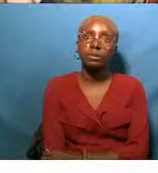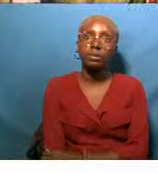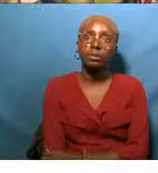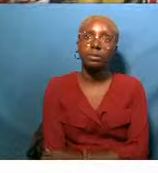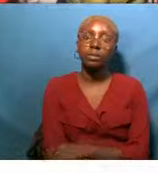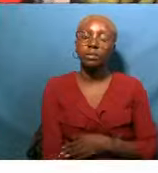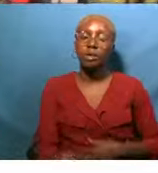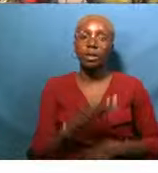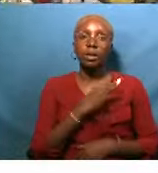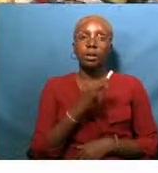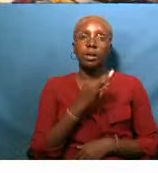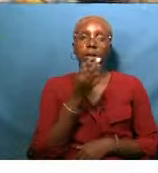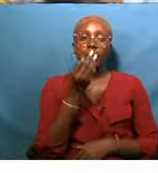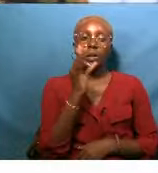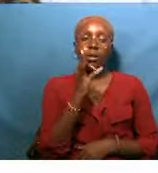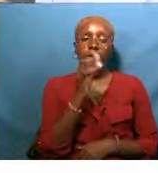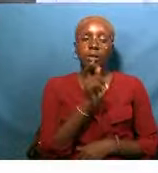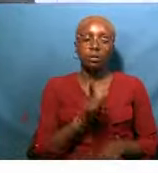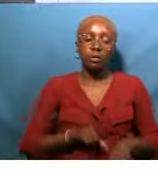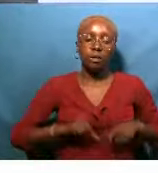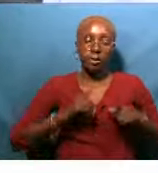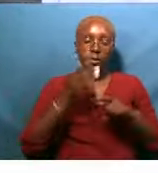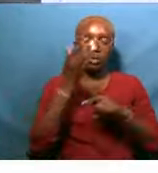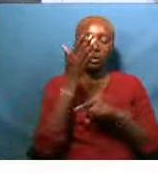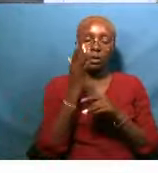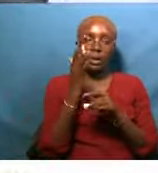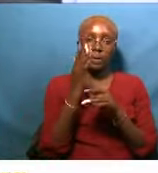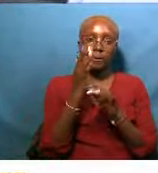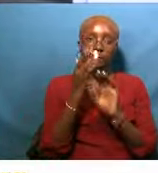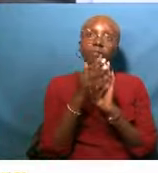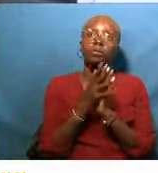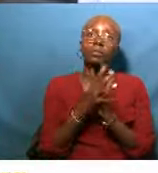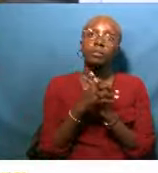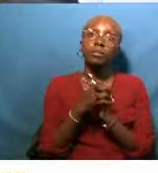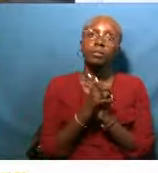Spirit of the living God, descend upon this your servant.